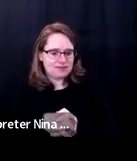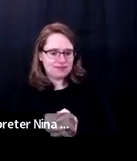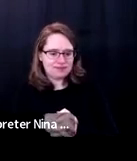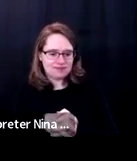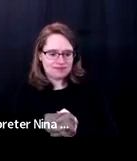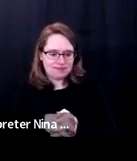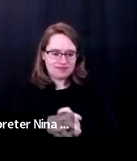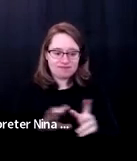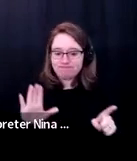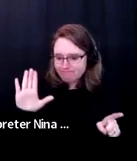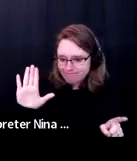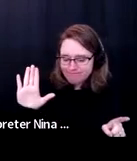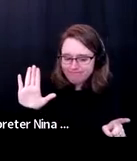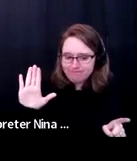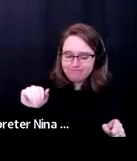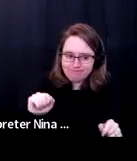And